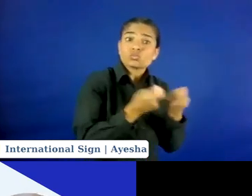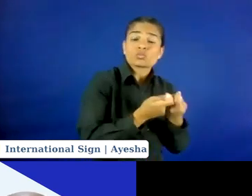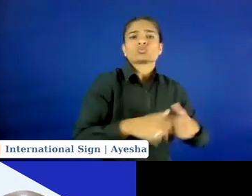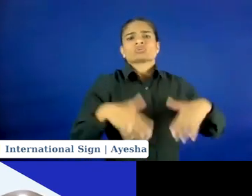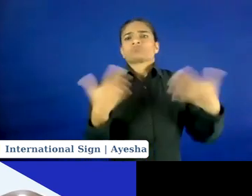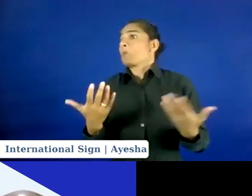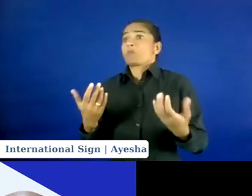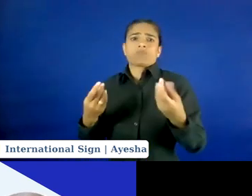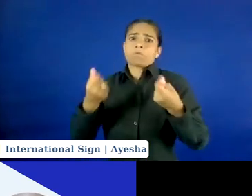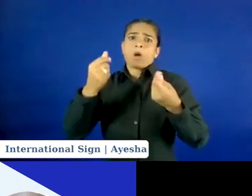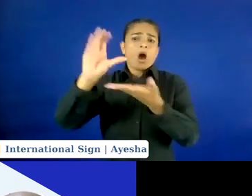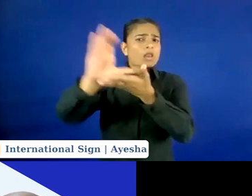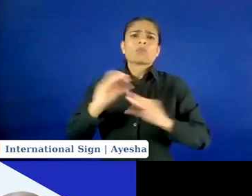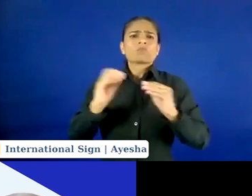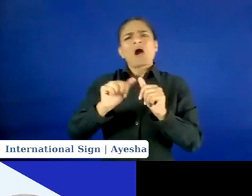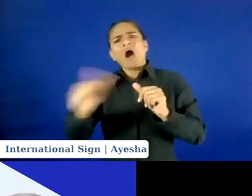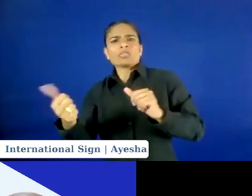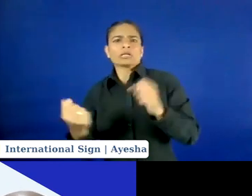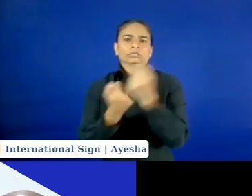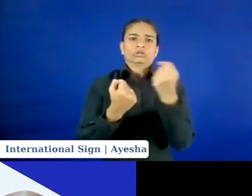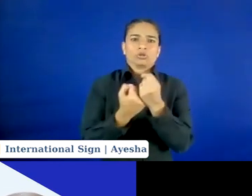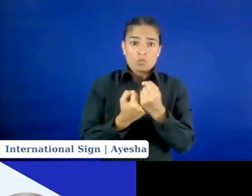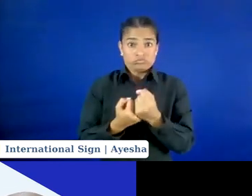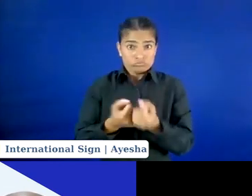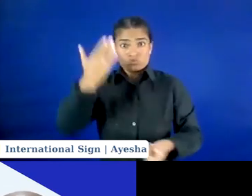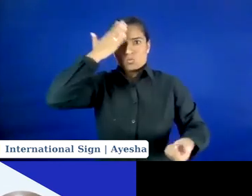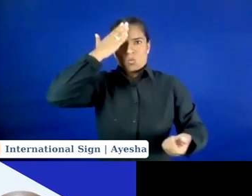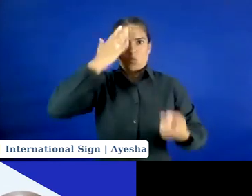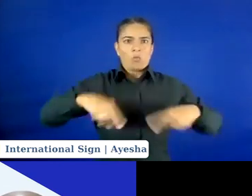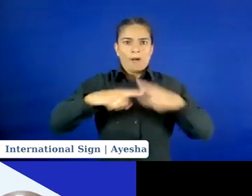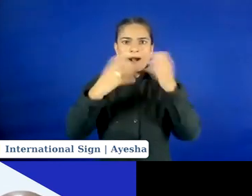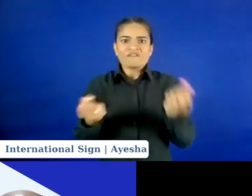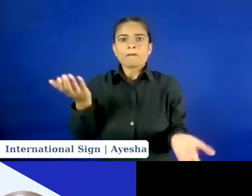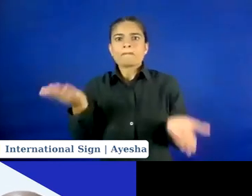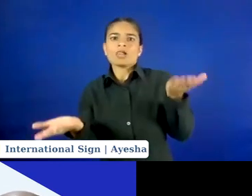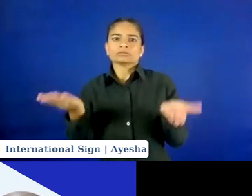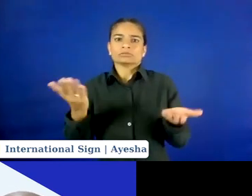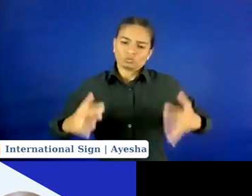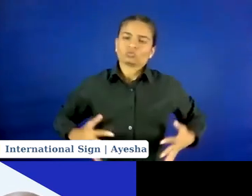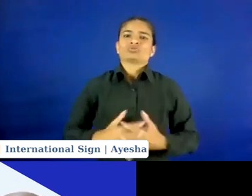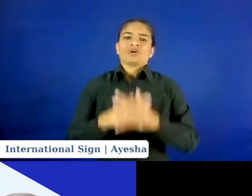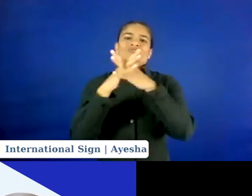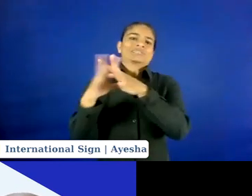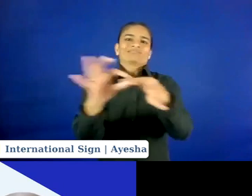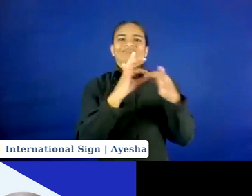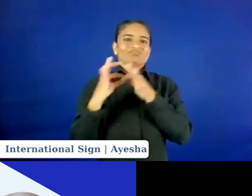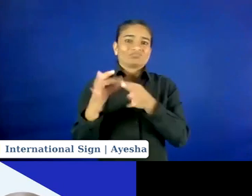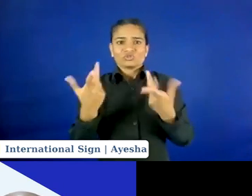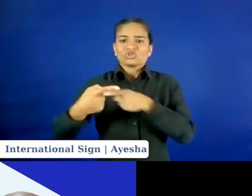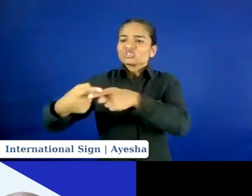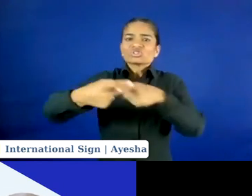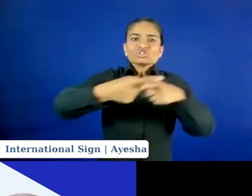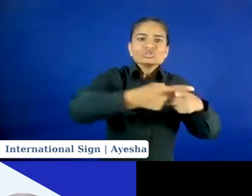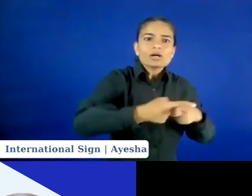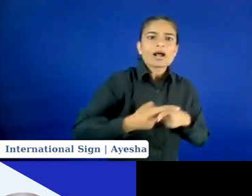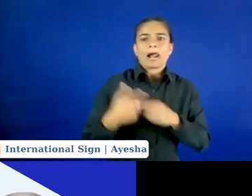there is a balance, there is solidarity, and there is sharing of the joint